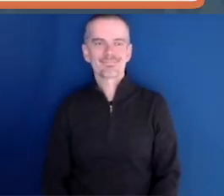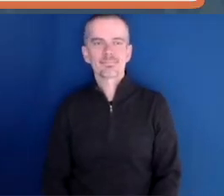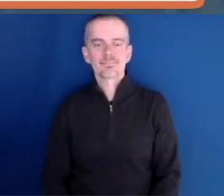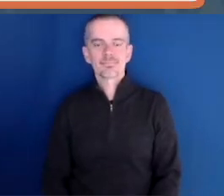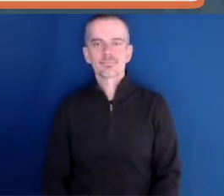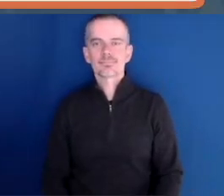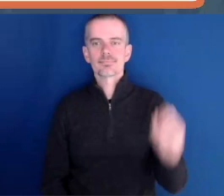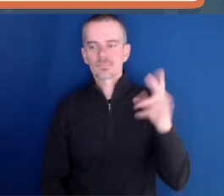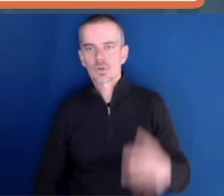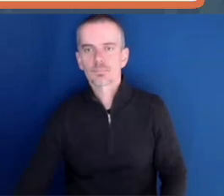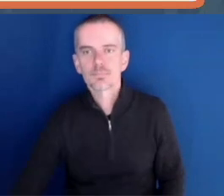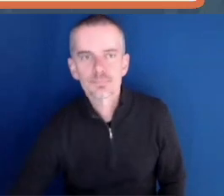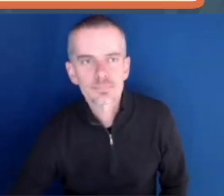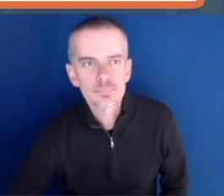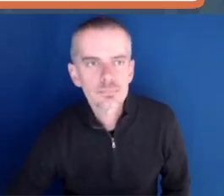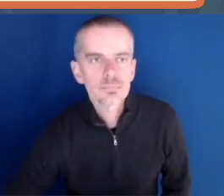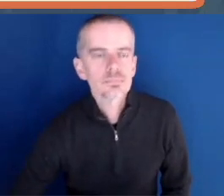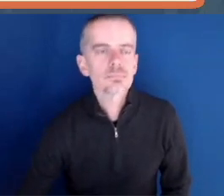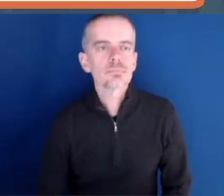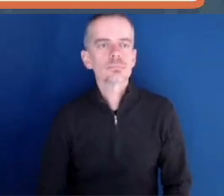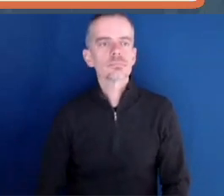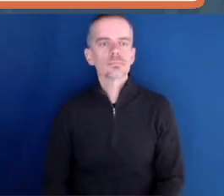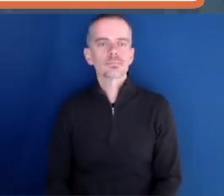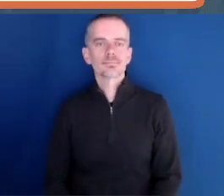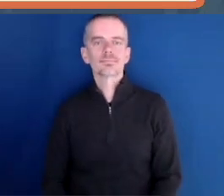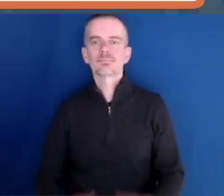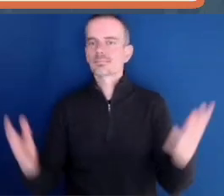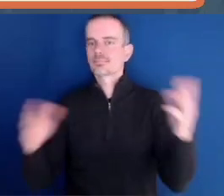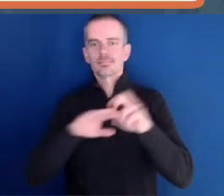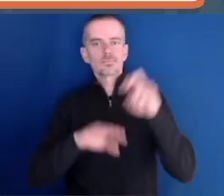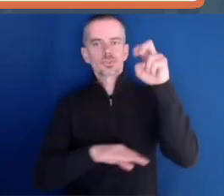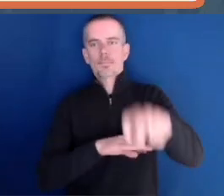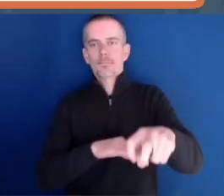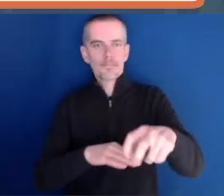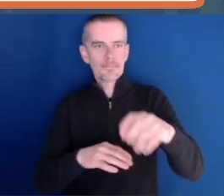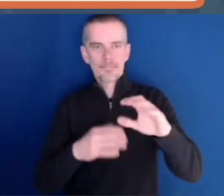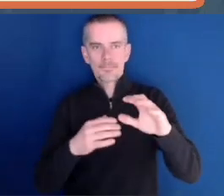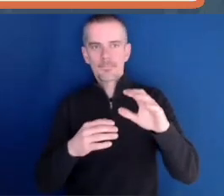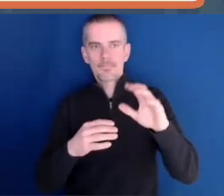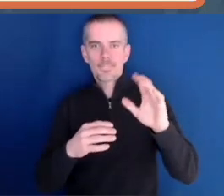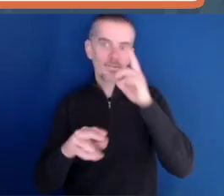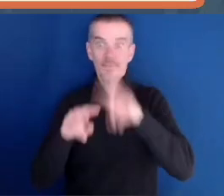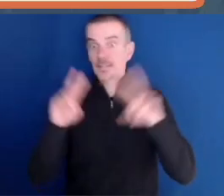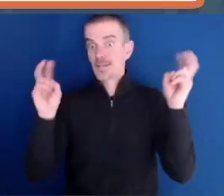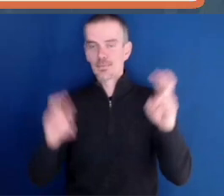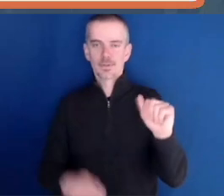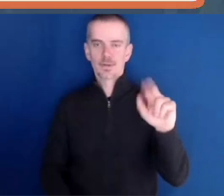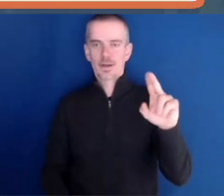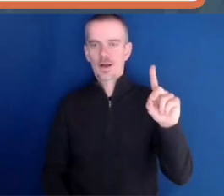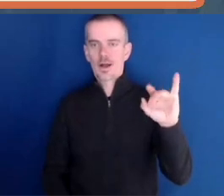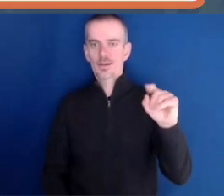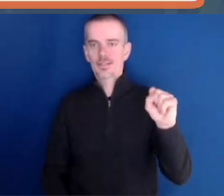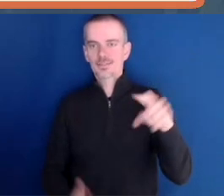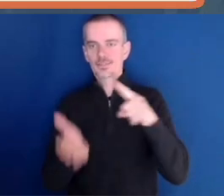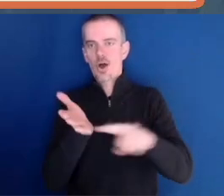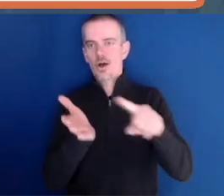All right. So let's get into the always fun topic of audits. So we're